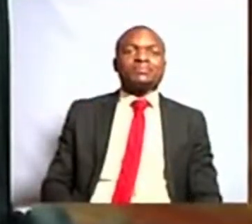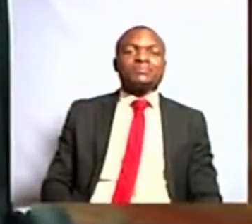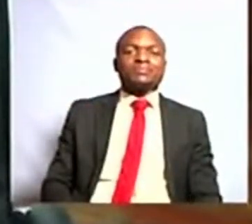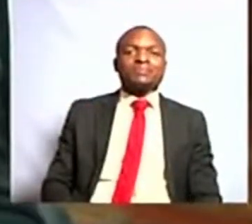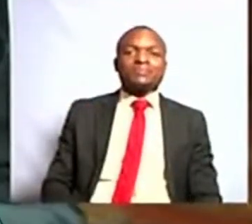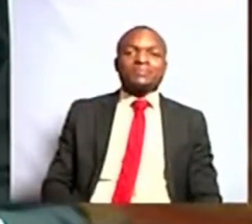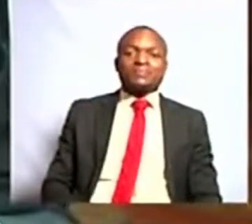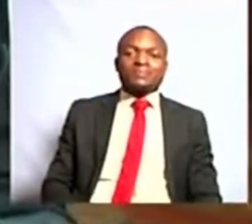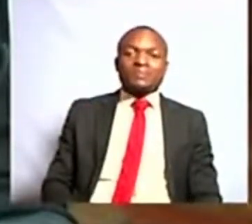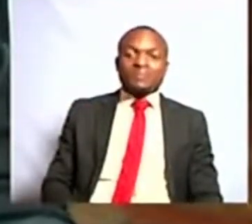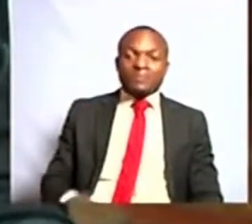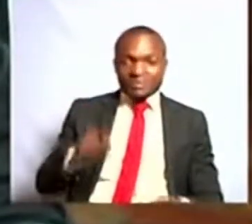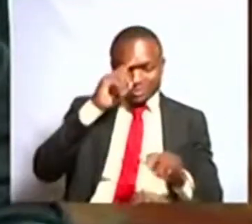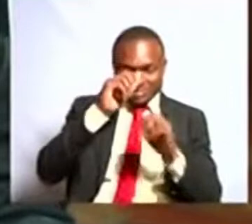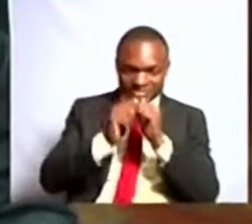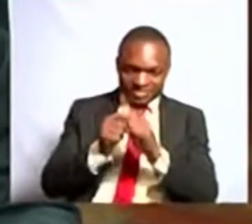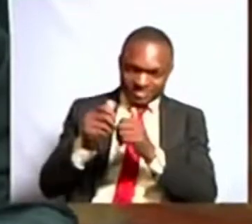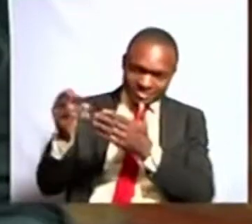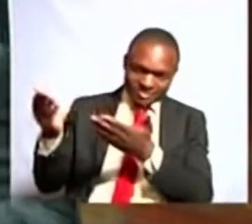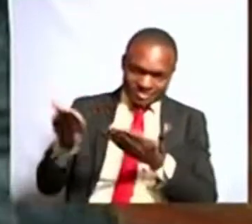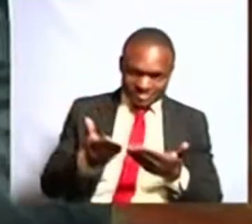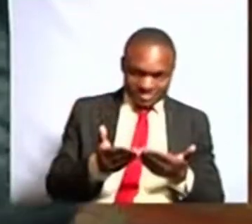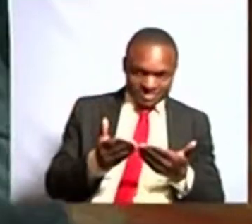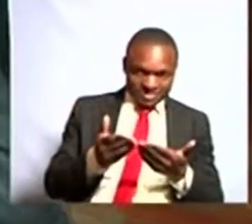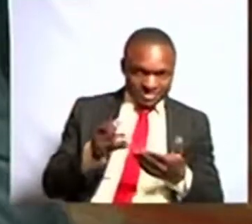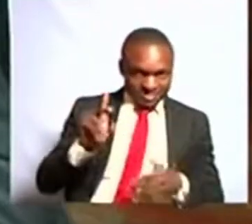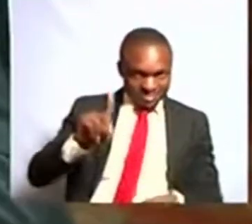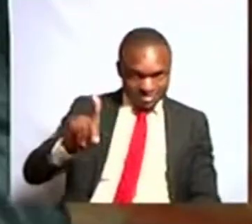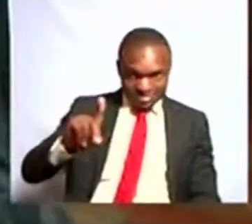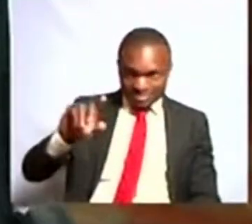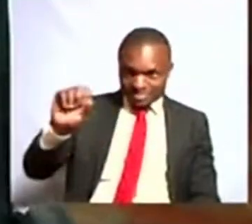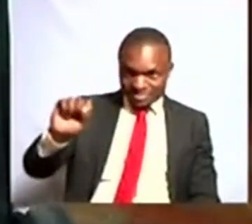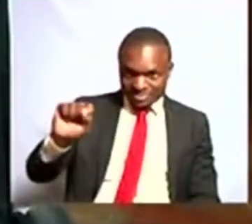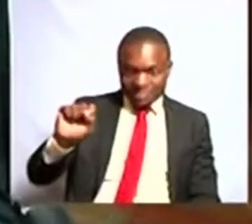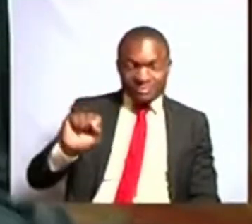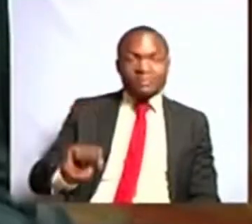was carried because it came from the controlling officer.